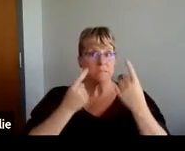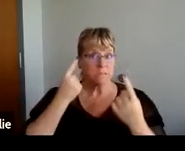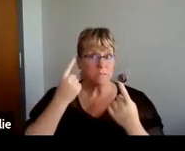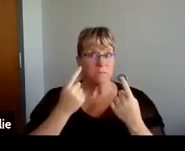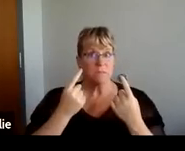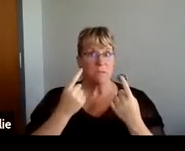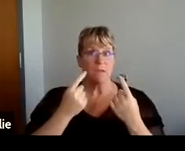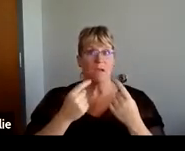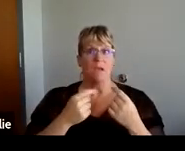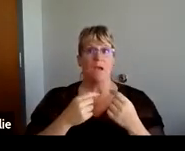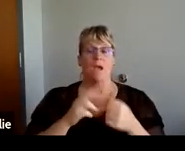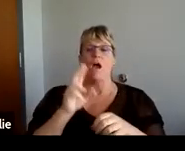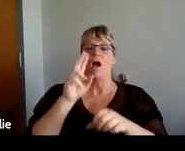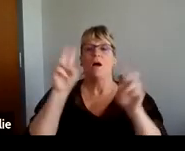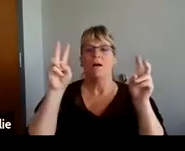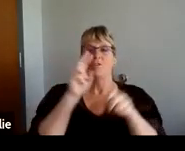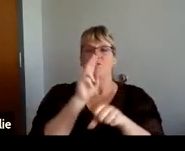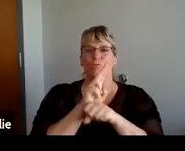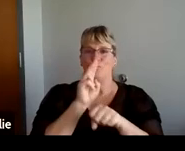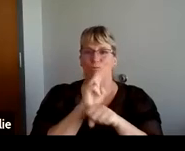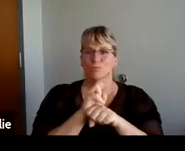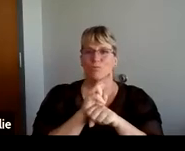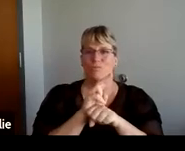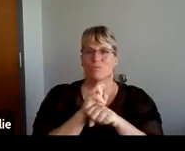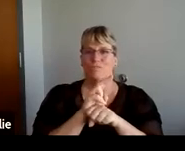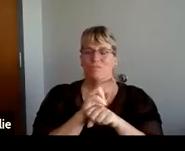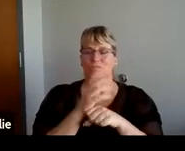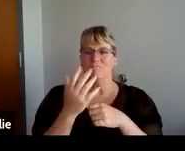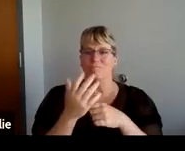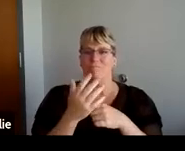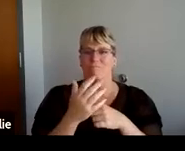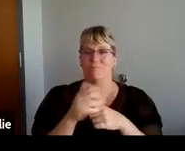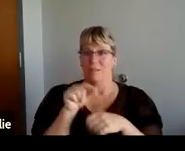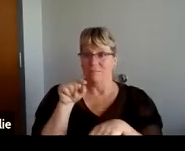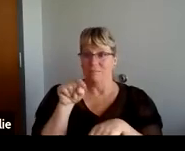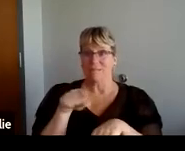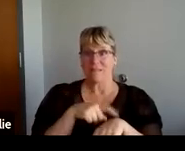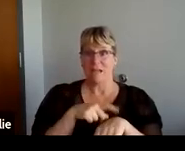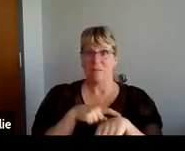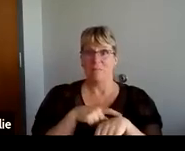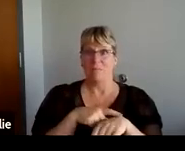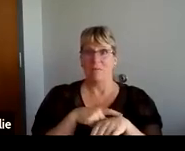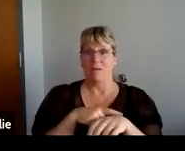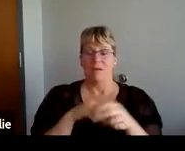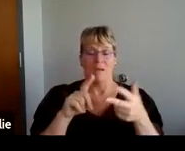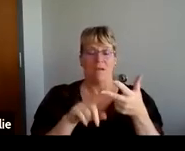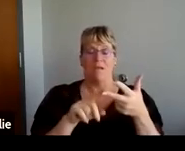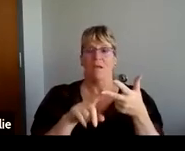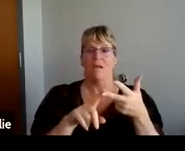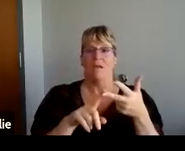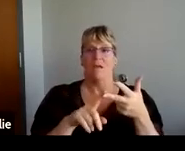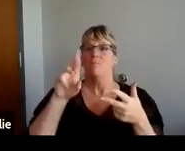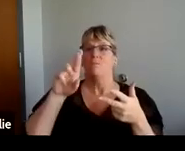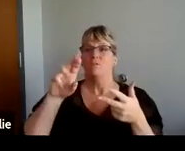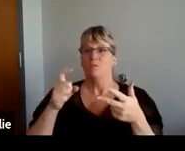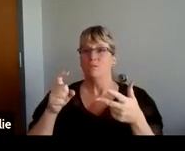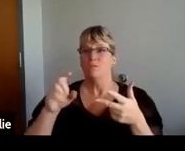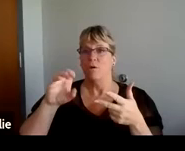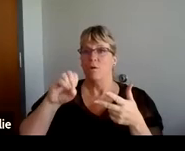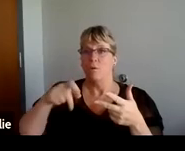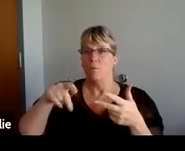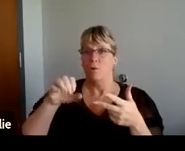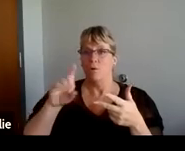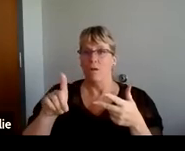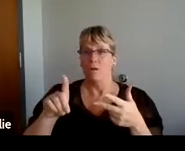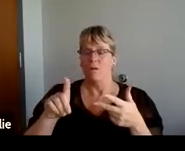a use disorder at this point. And then coming behind that is prescription opioid abuse. This is